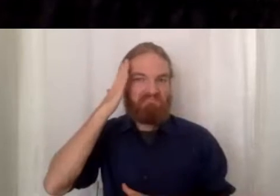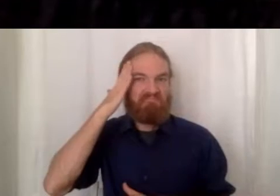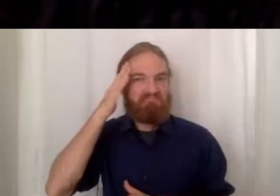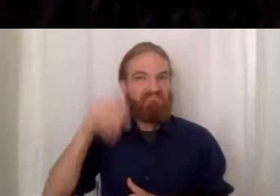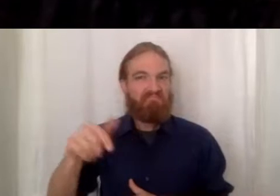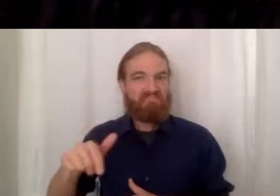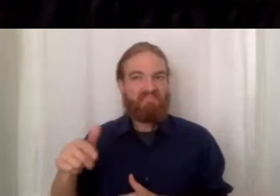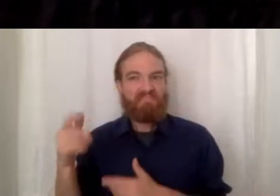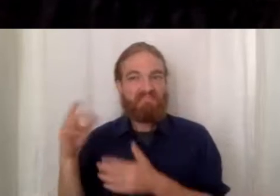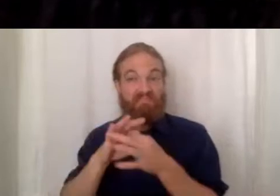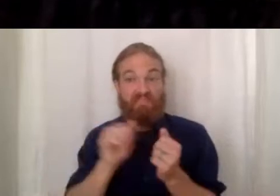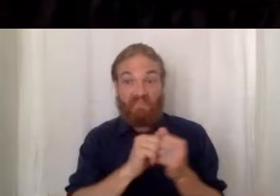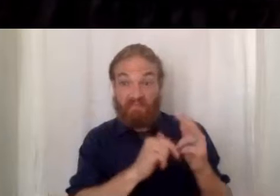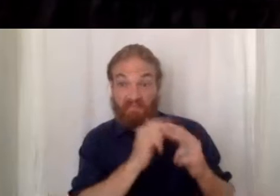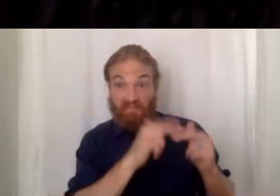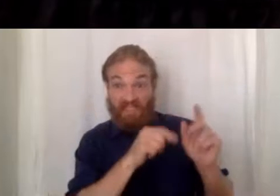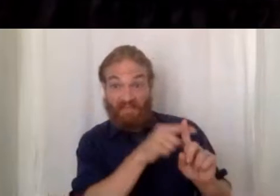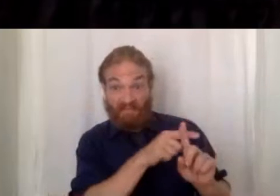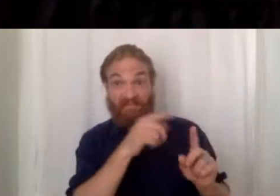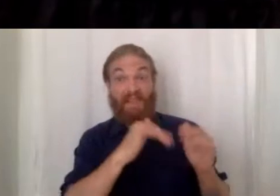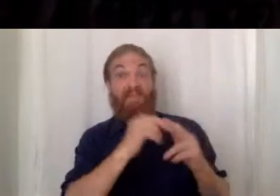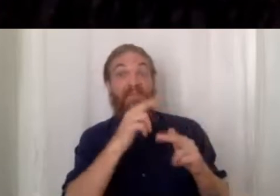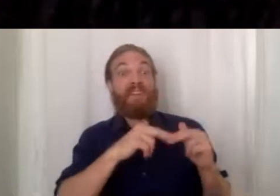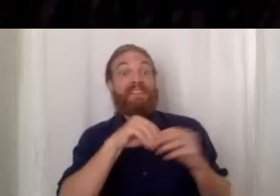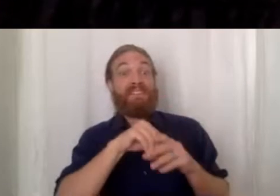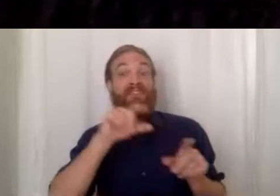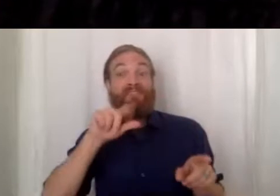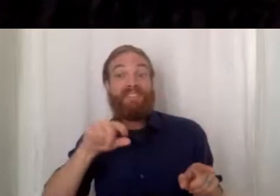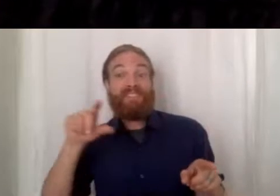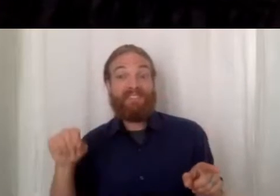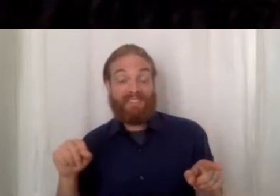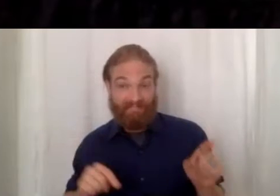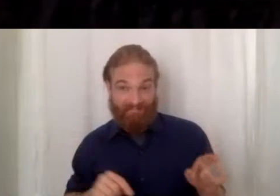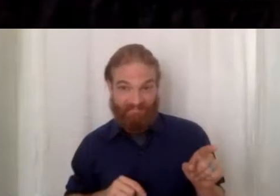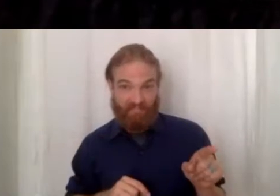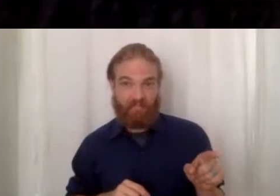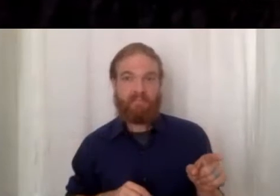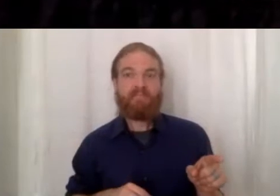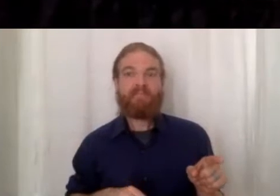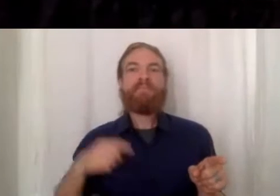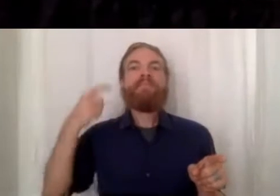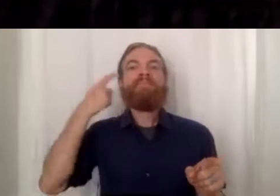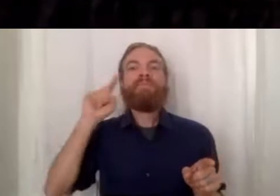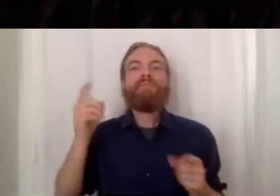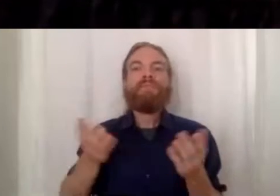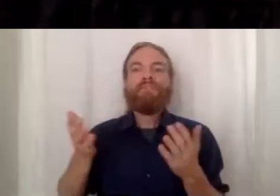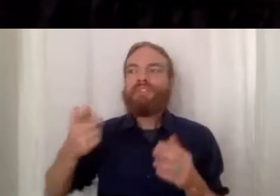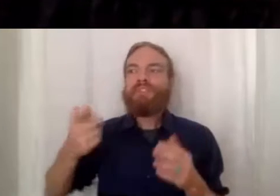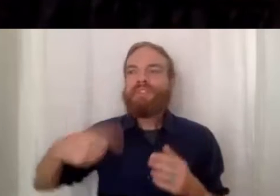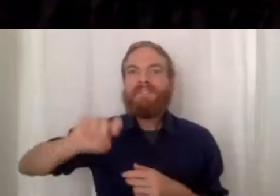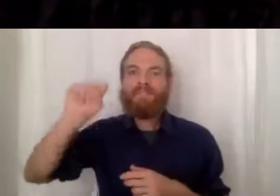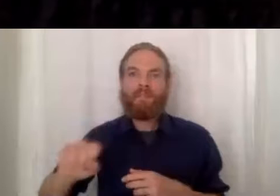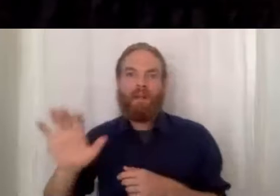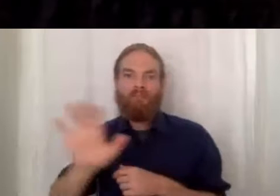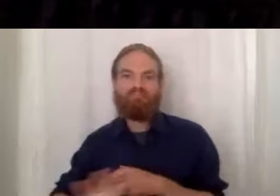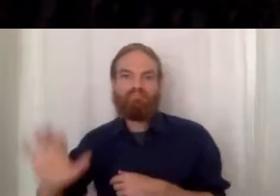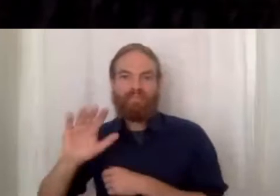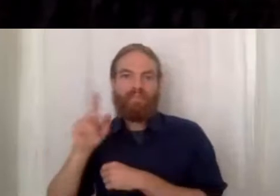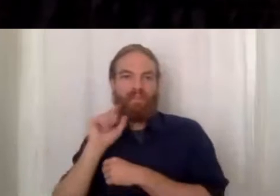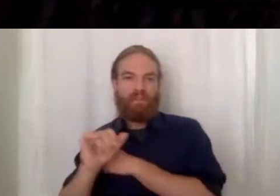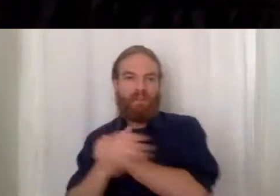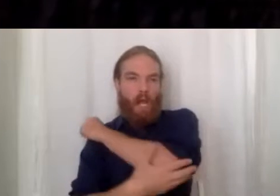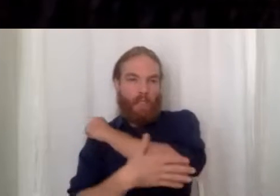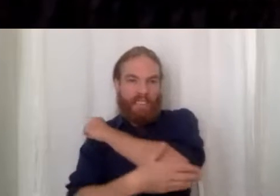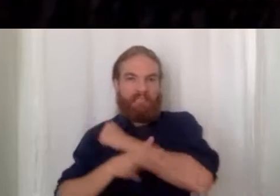serve the southern portion of the county better, given the